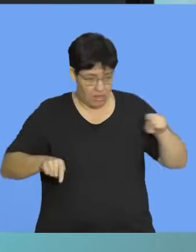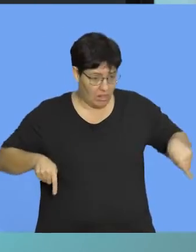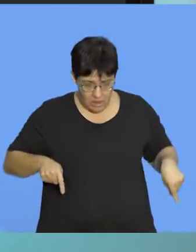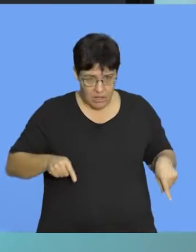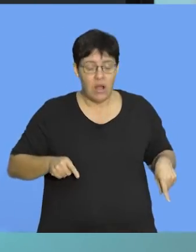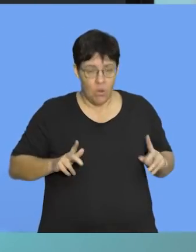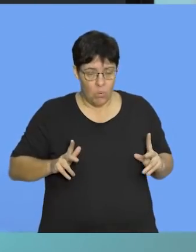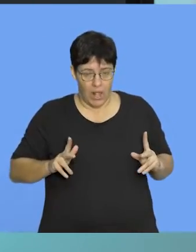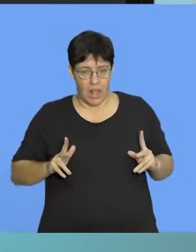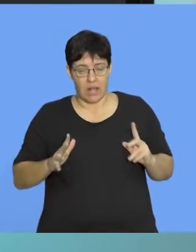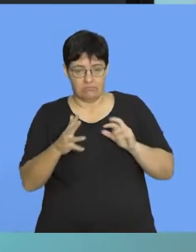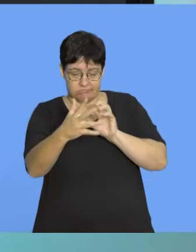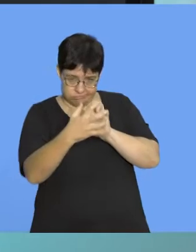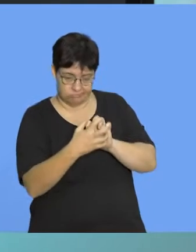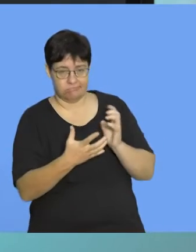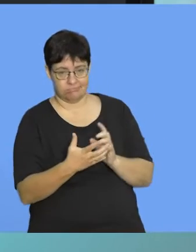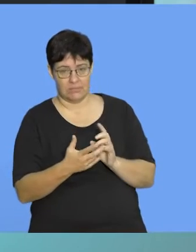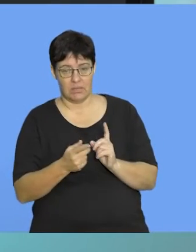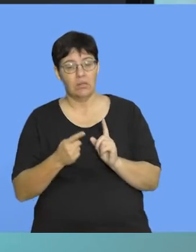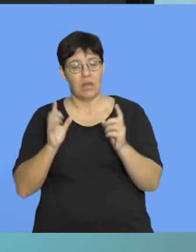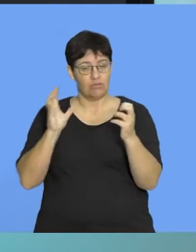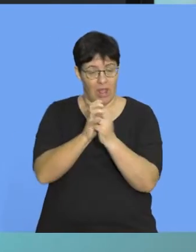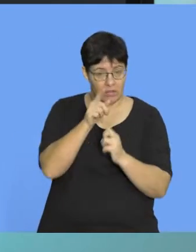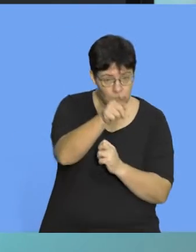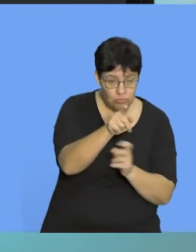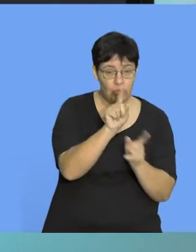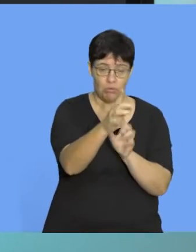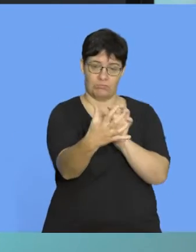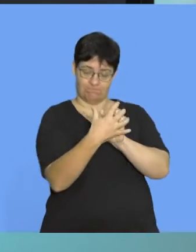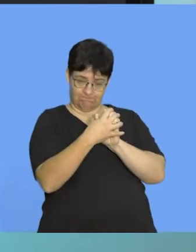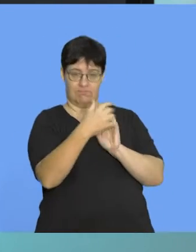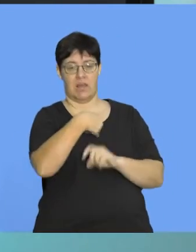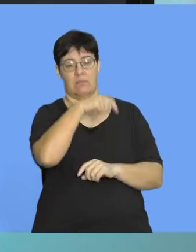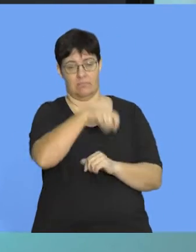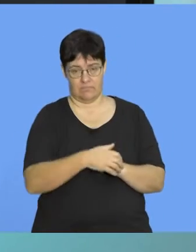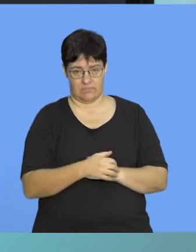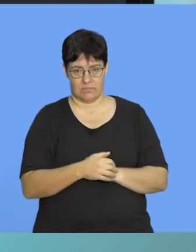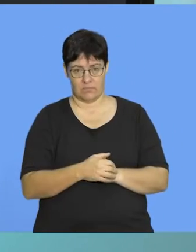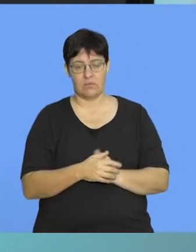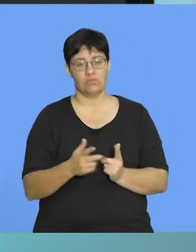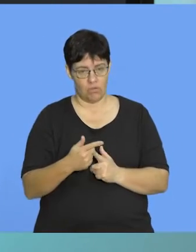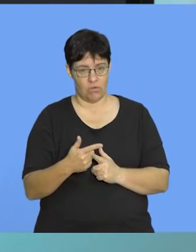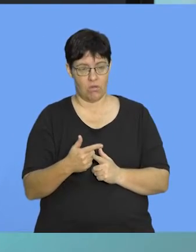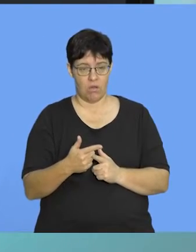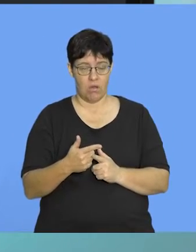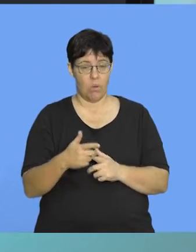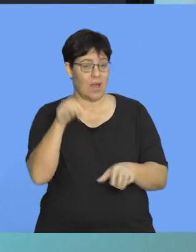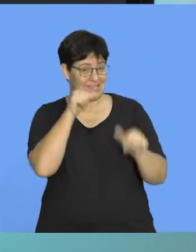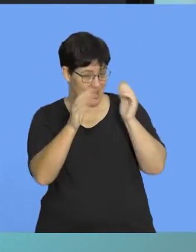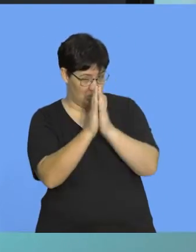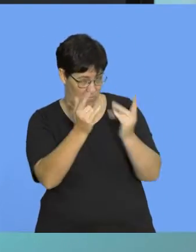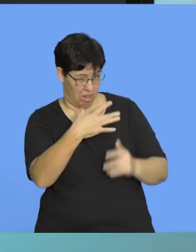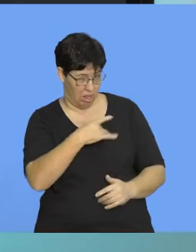and everything around you is attracted to you. So actually you do like your science book,